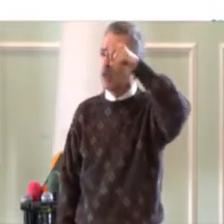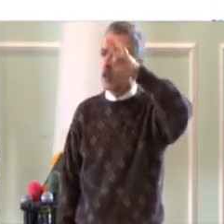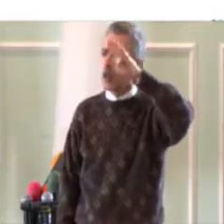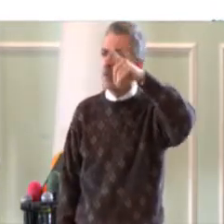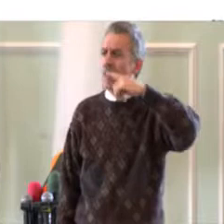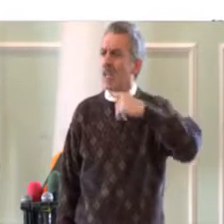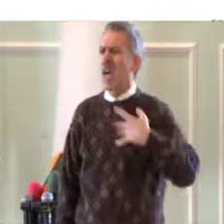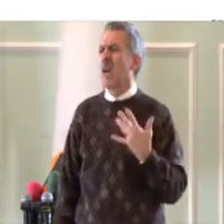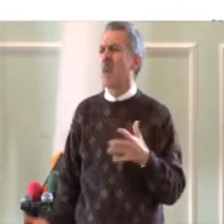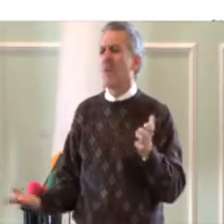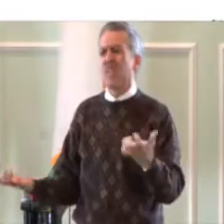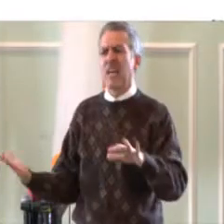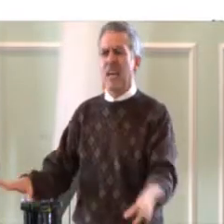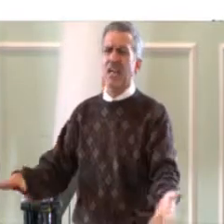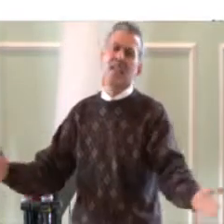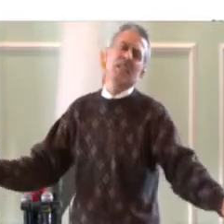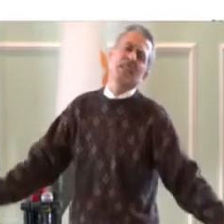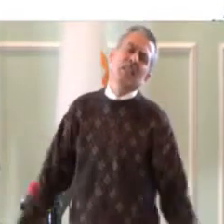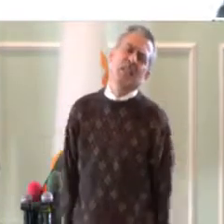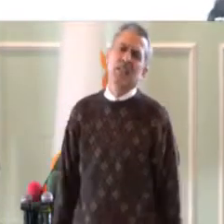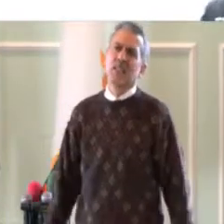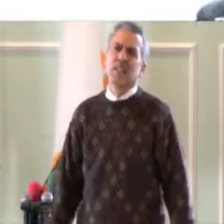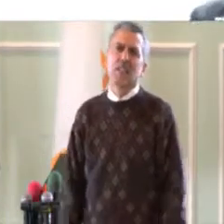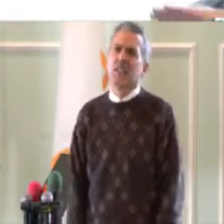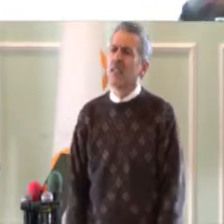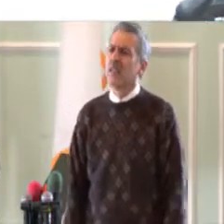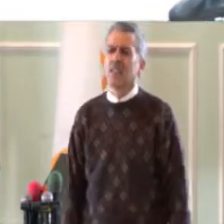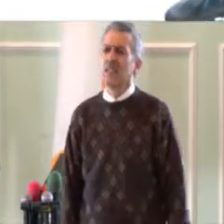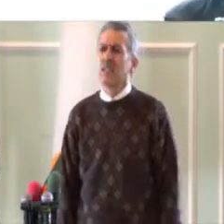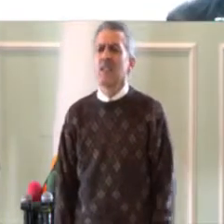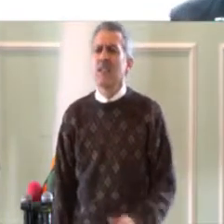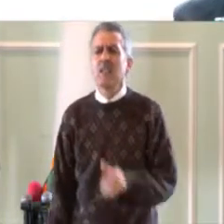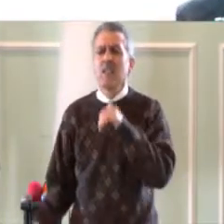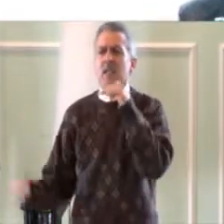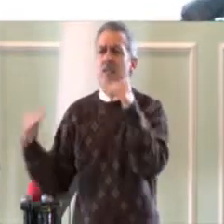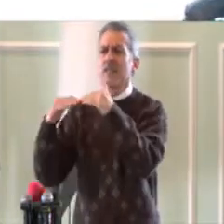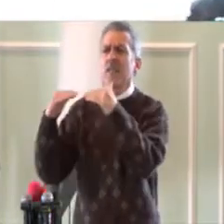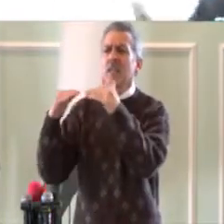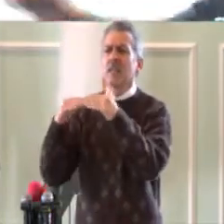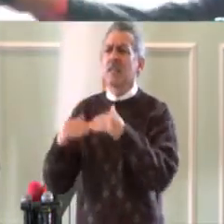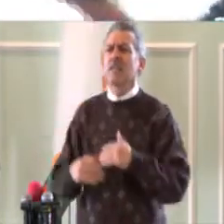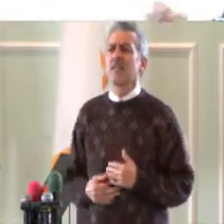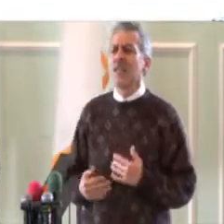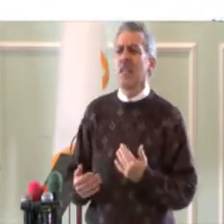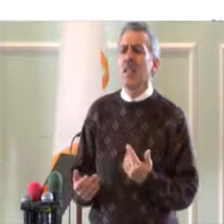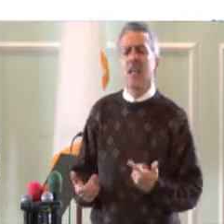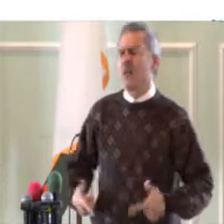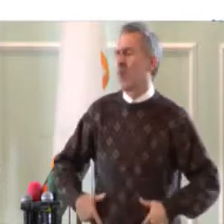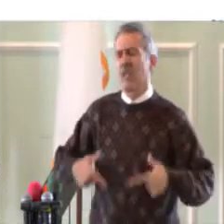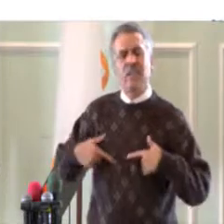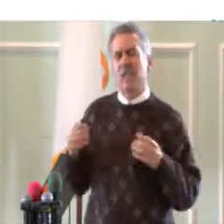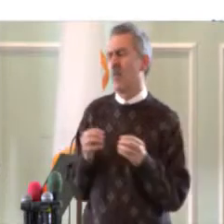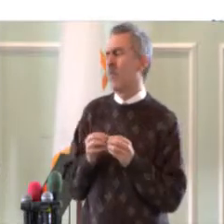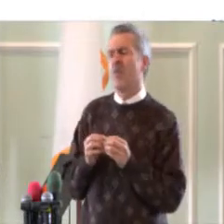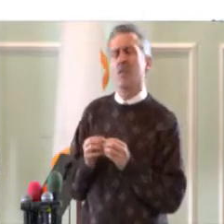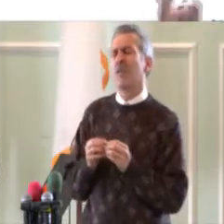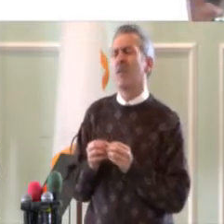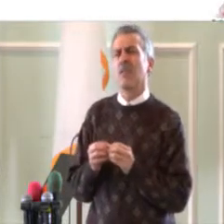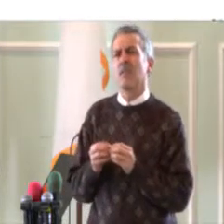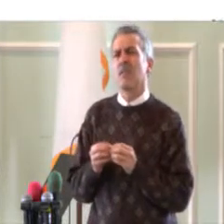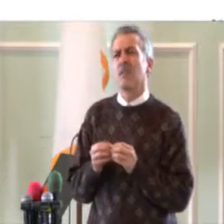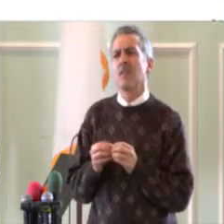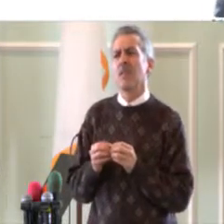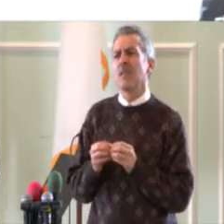to die. In other words, he says, God, take me out. I don't want to live anymore. I